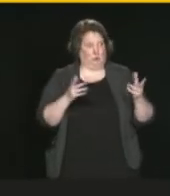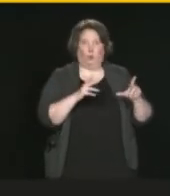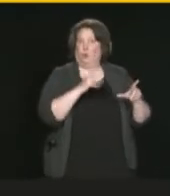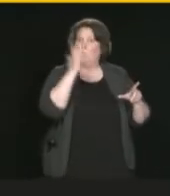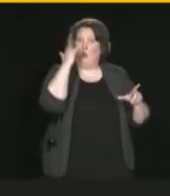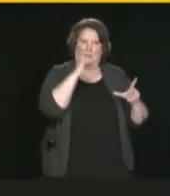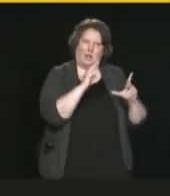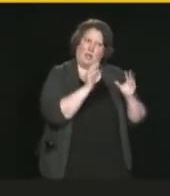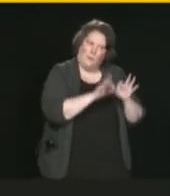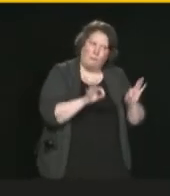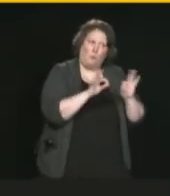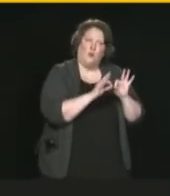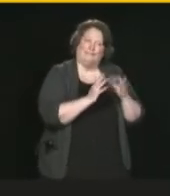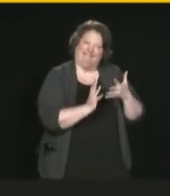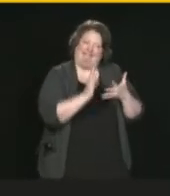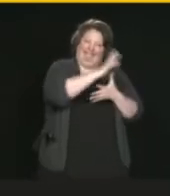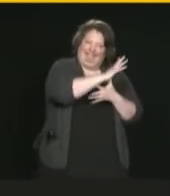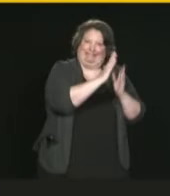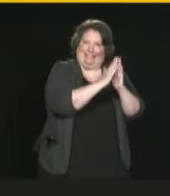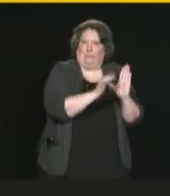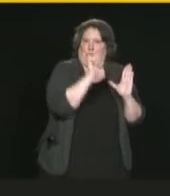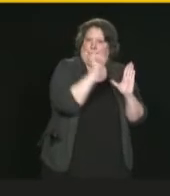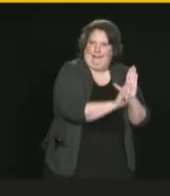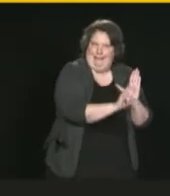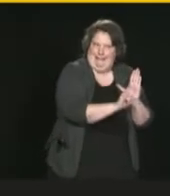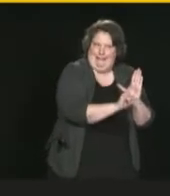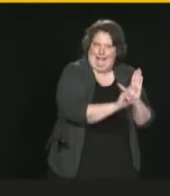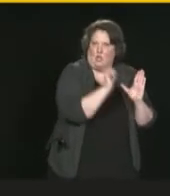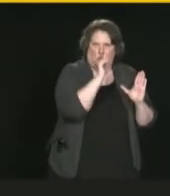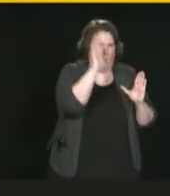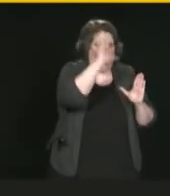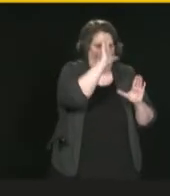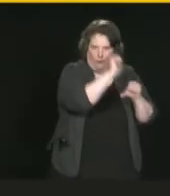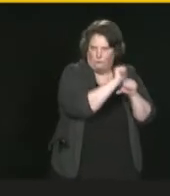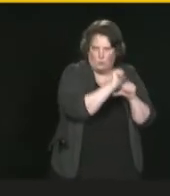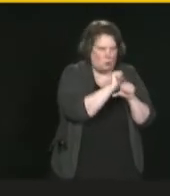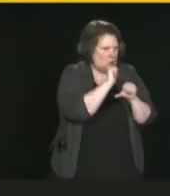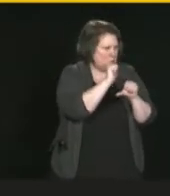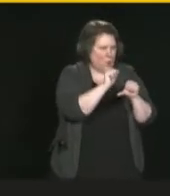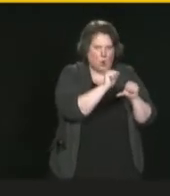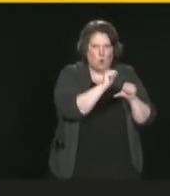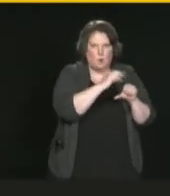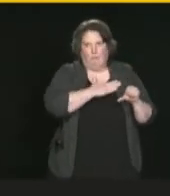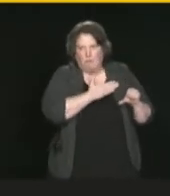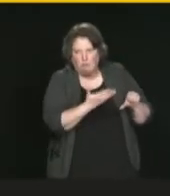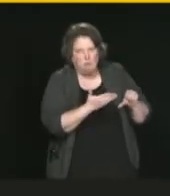stay home and they wouldn't be trying to look for income one